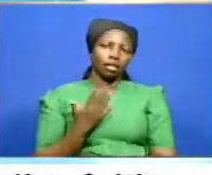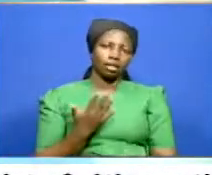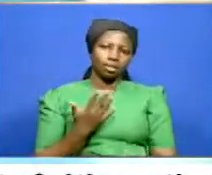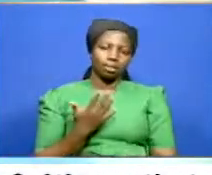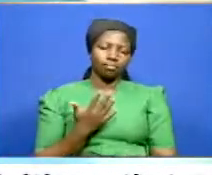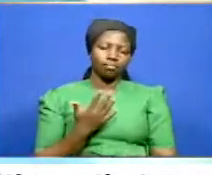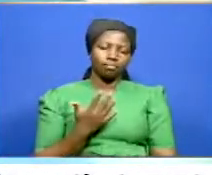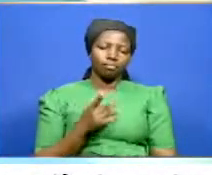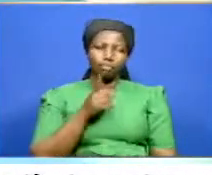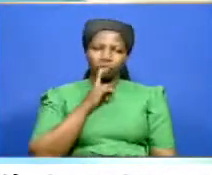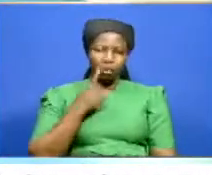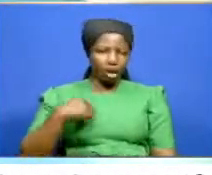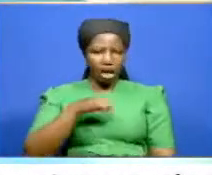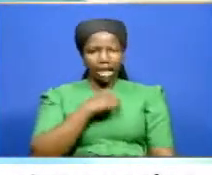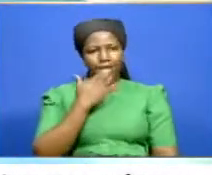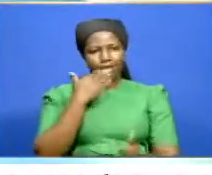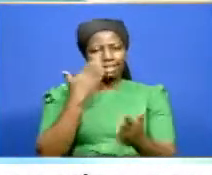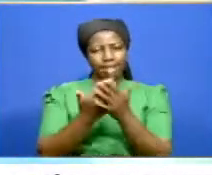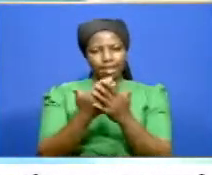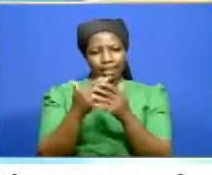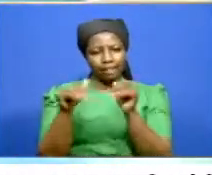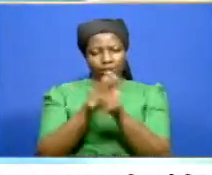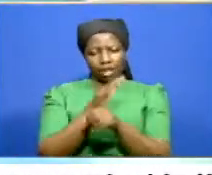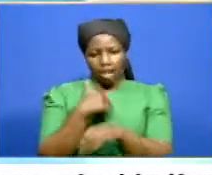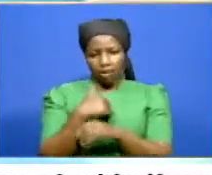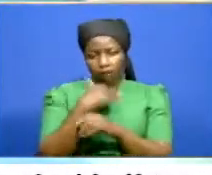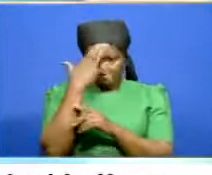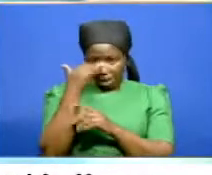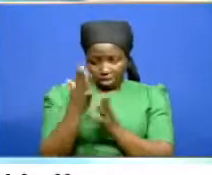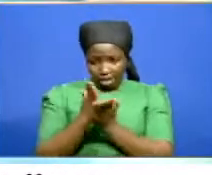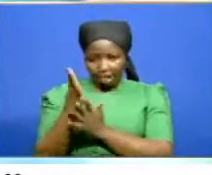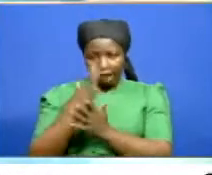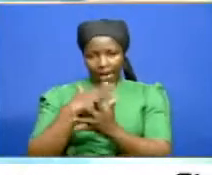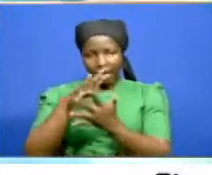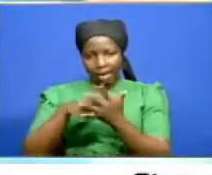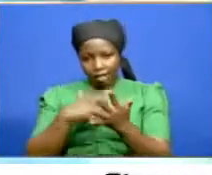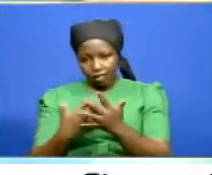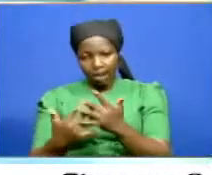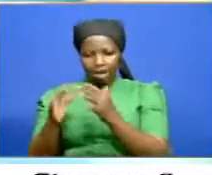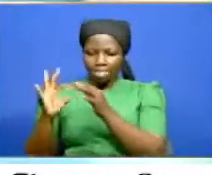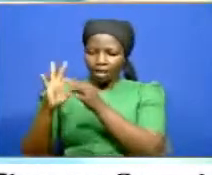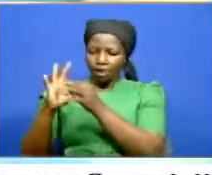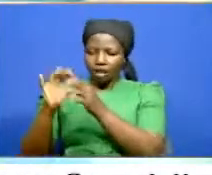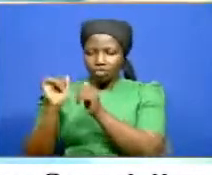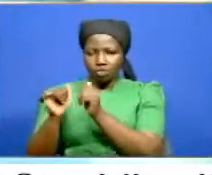because through my networks, or maybe through the links that I managed to create over all those